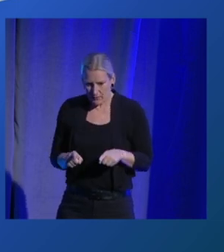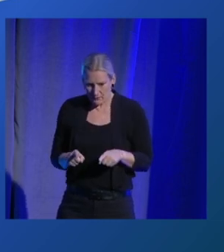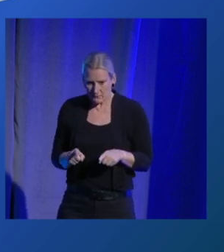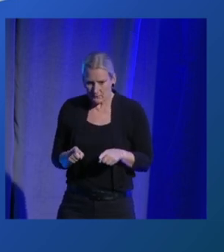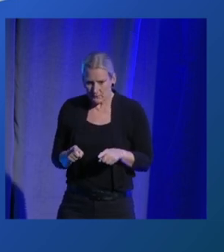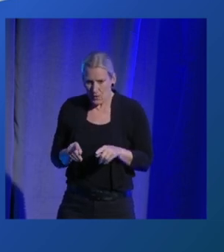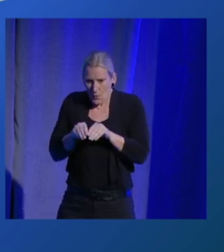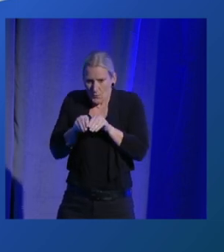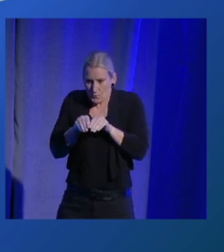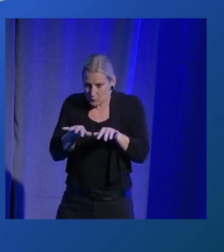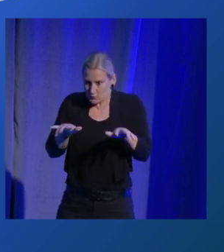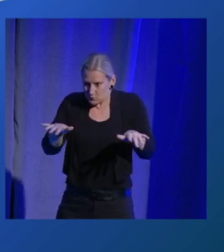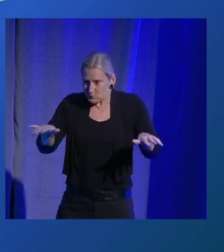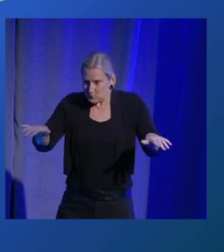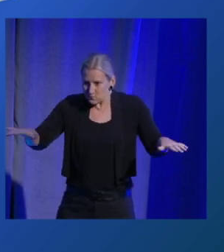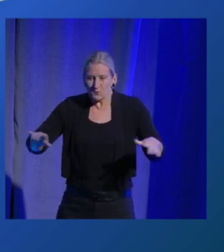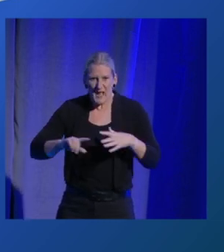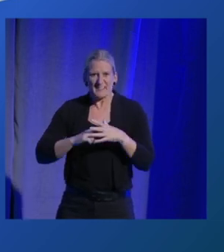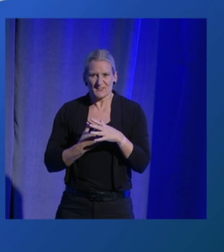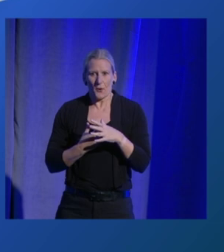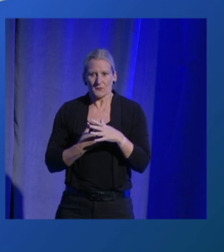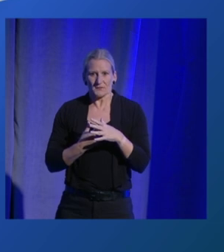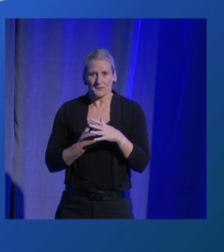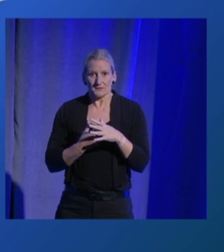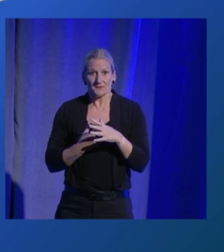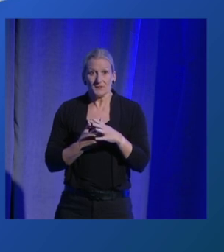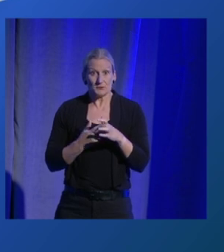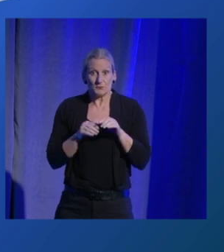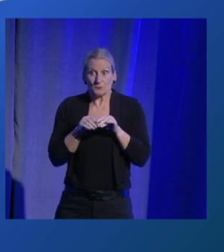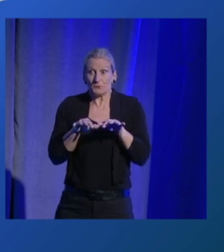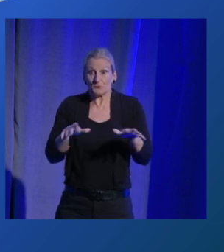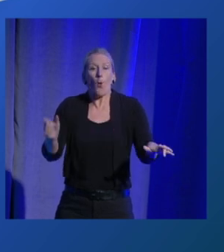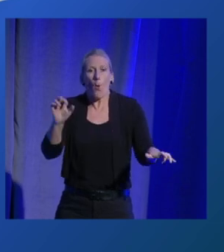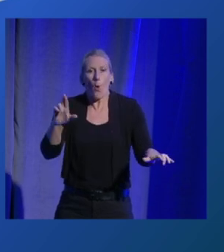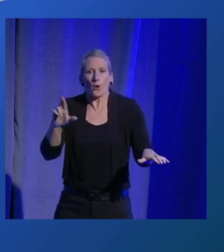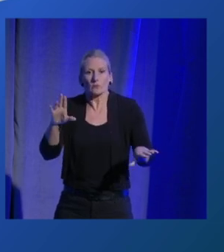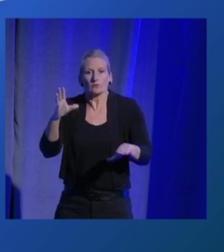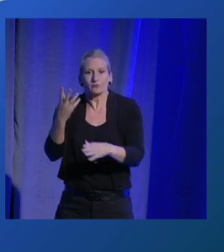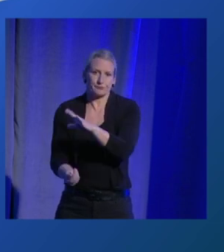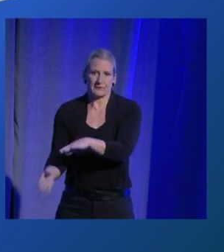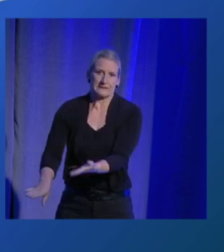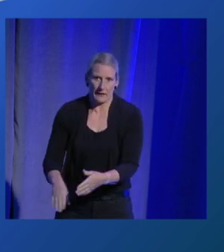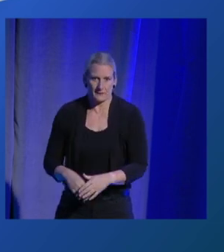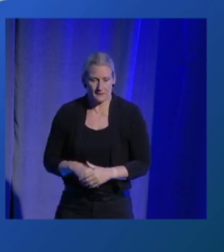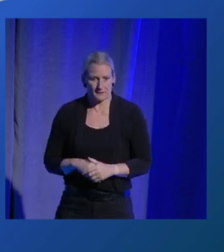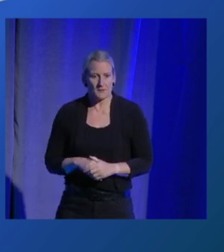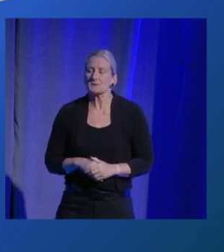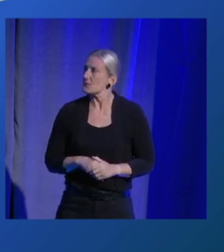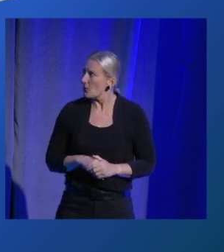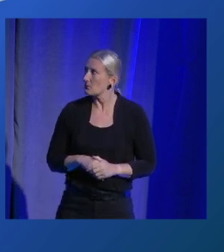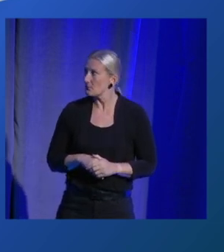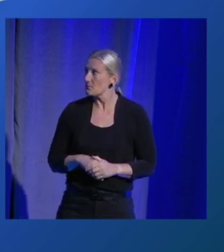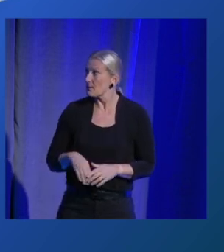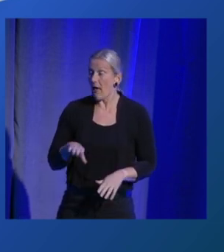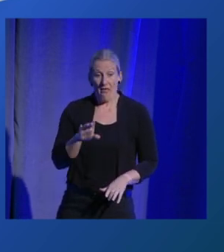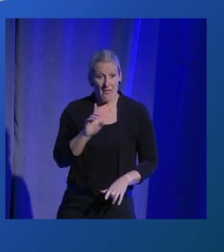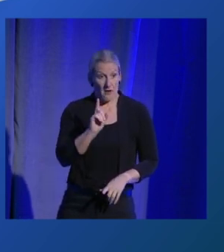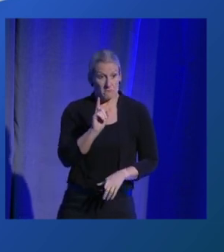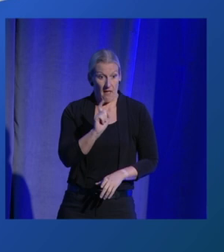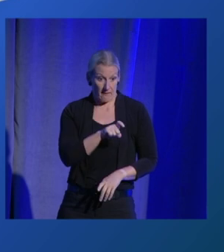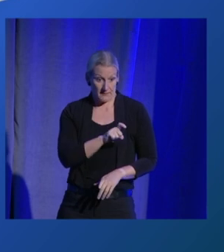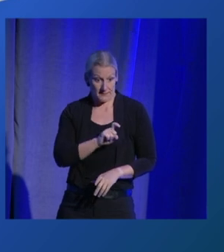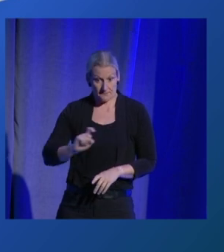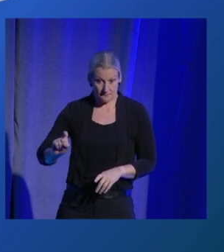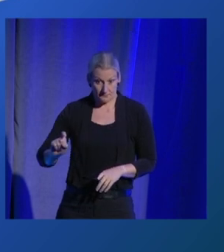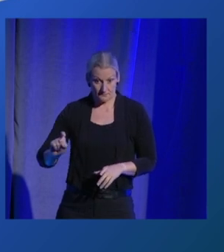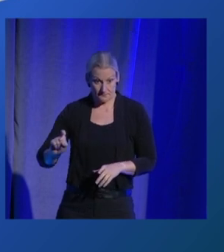starts to grow it catches on or it dies um and the time scale the xaxis here has vared not